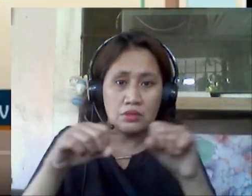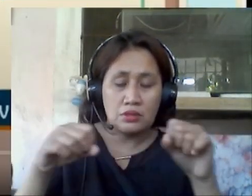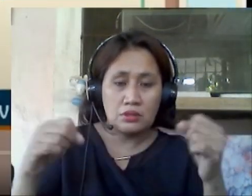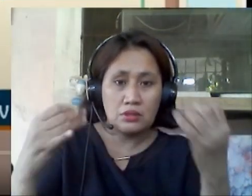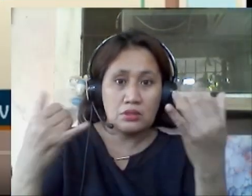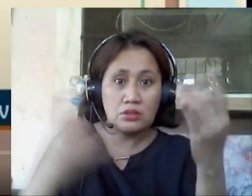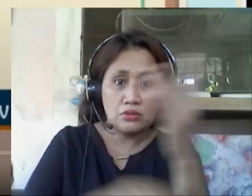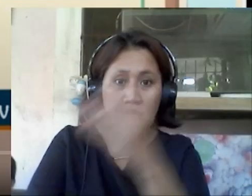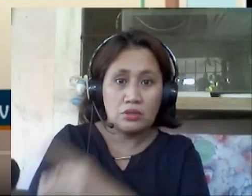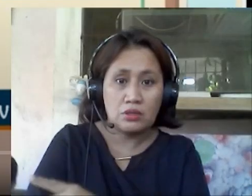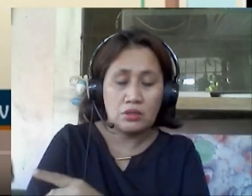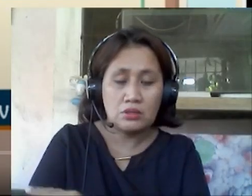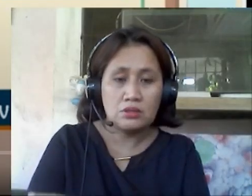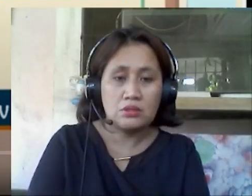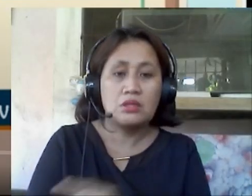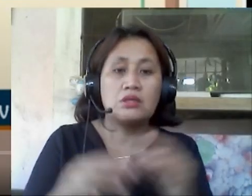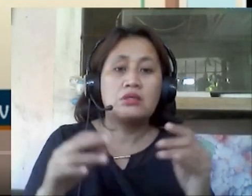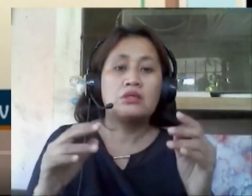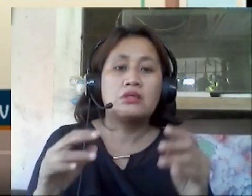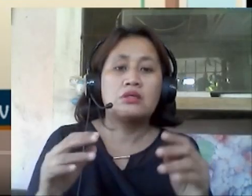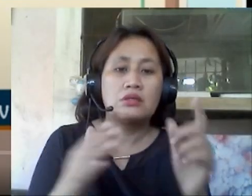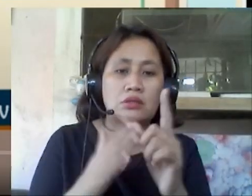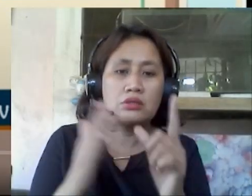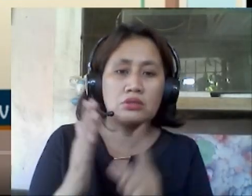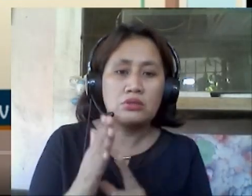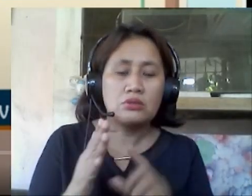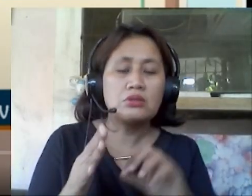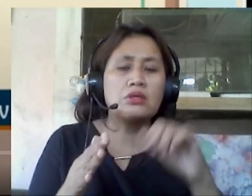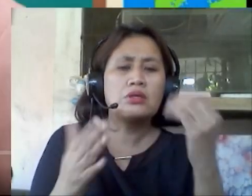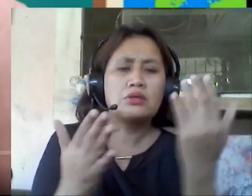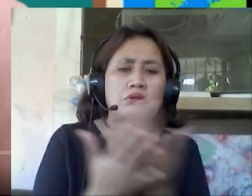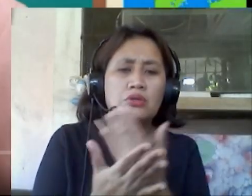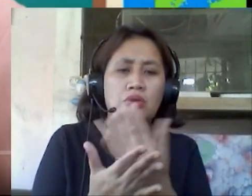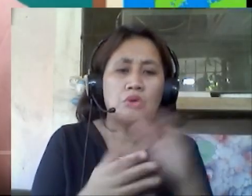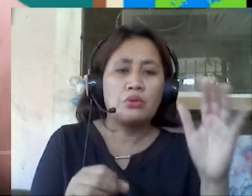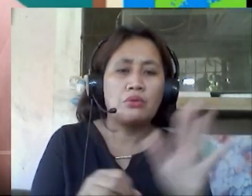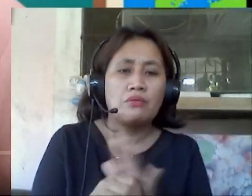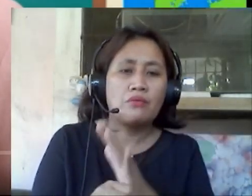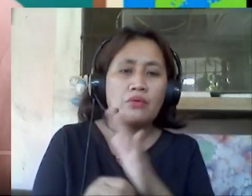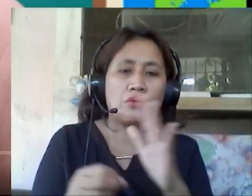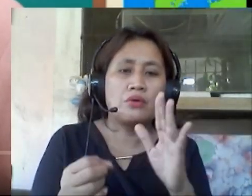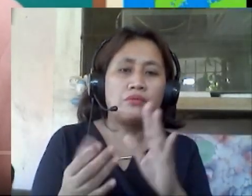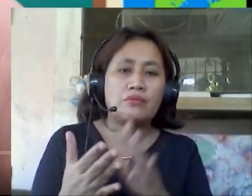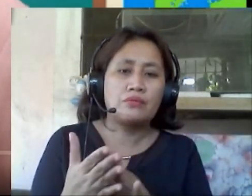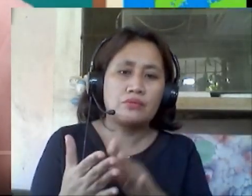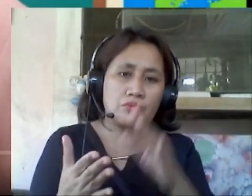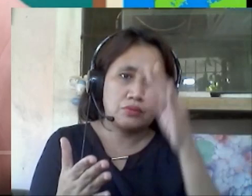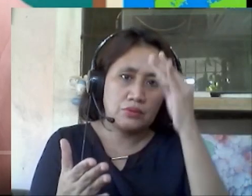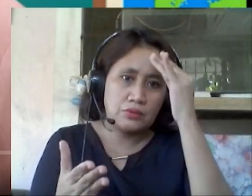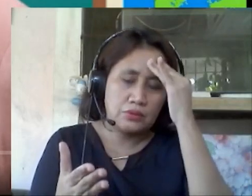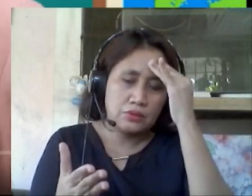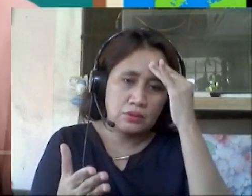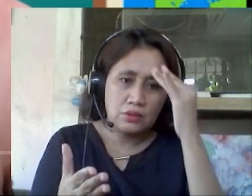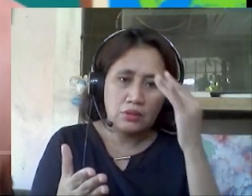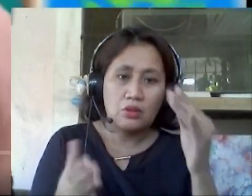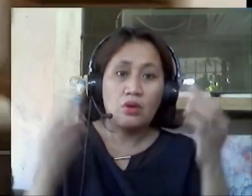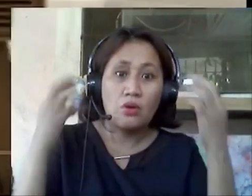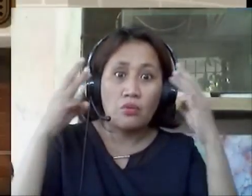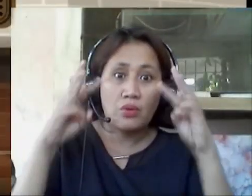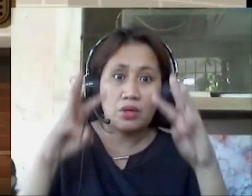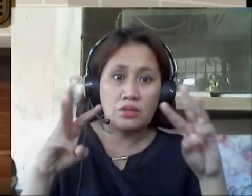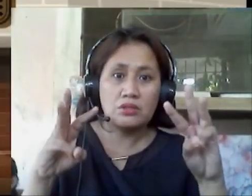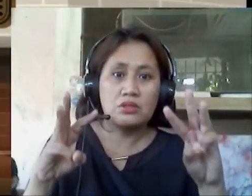Today's episode is another day full of new learning and knowledge. And to start off today's lesson, let's watch this